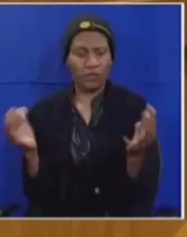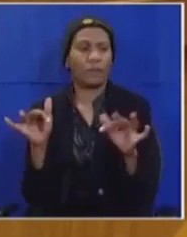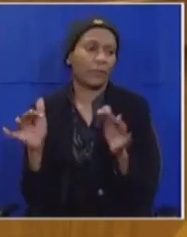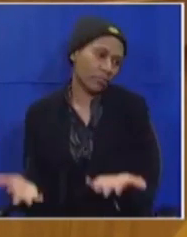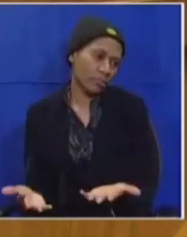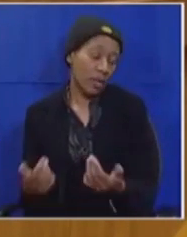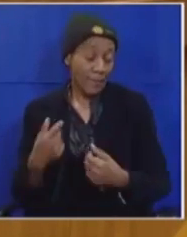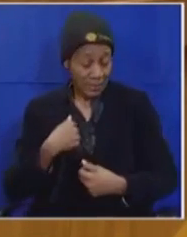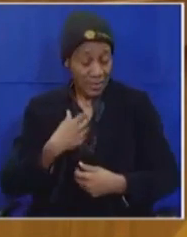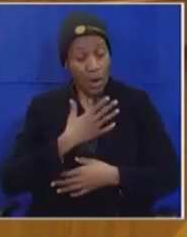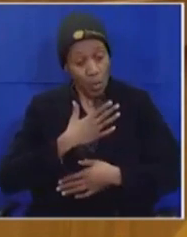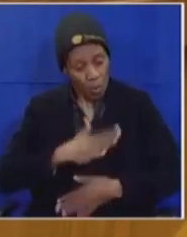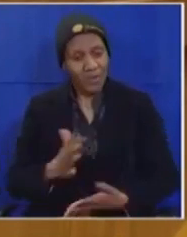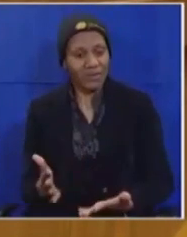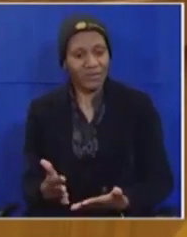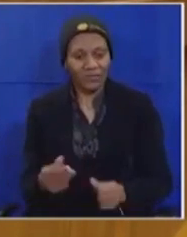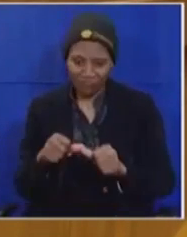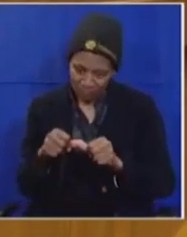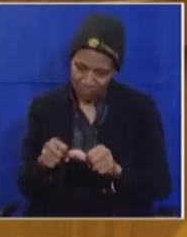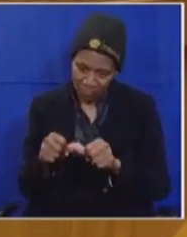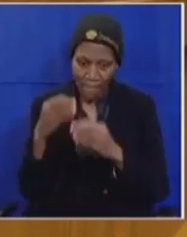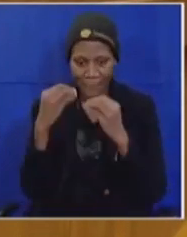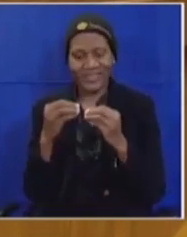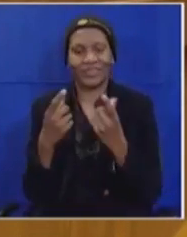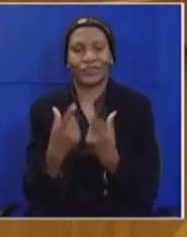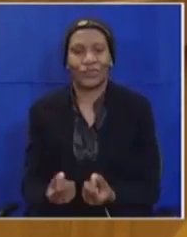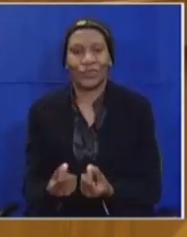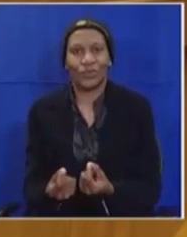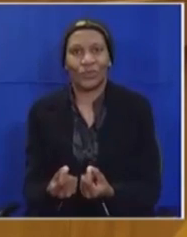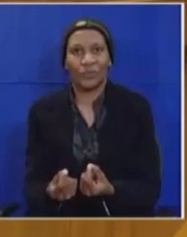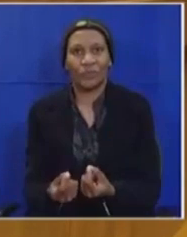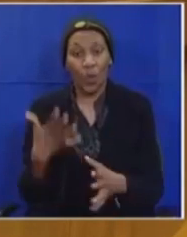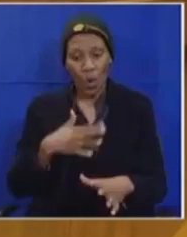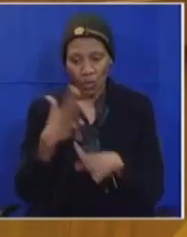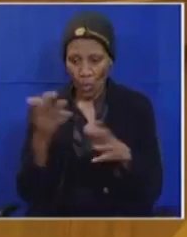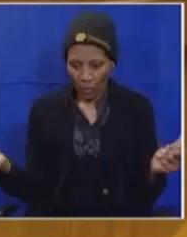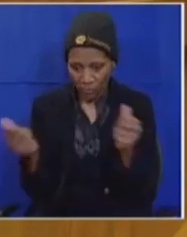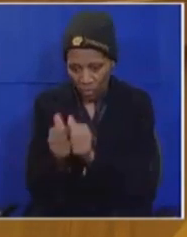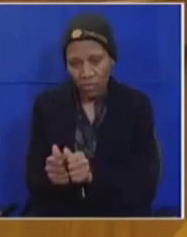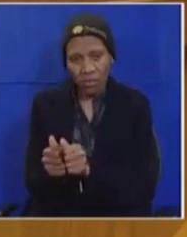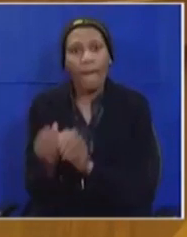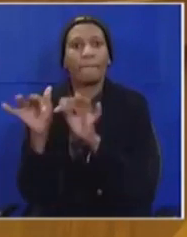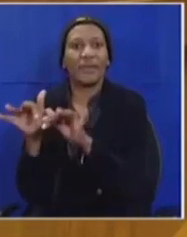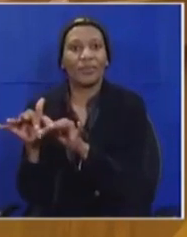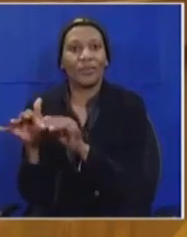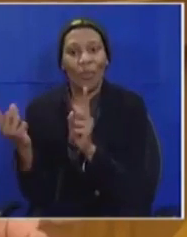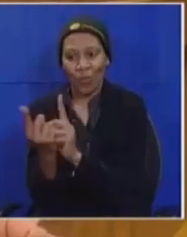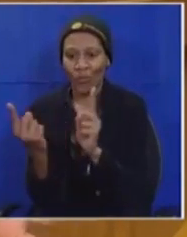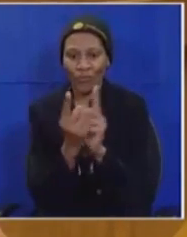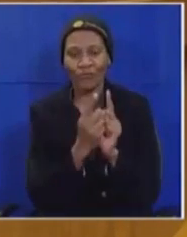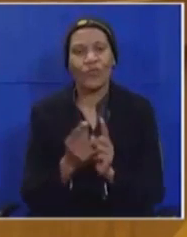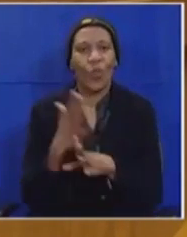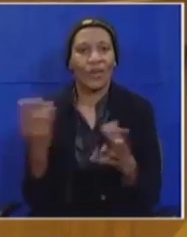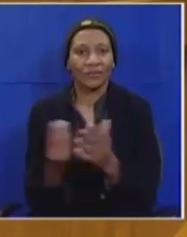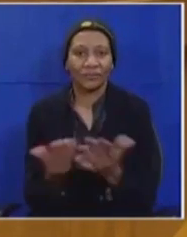Our quest is that we should continue doing business, and we want to be in partnership with our people. So a number of